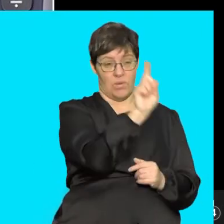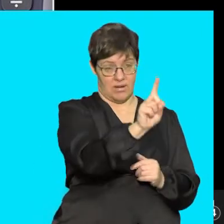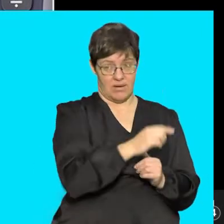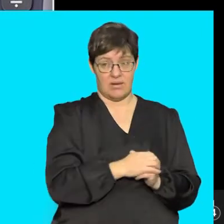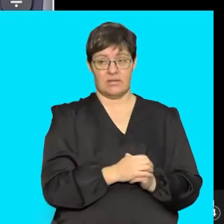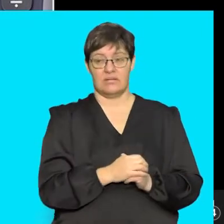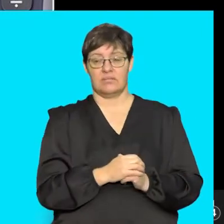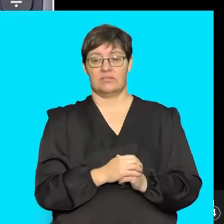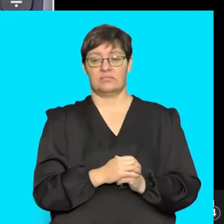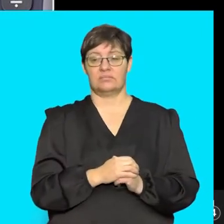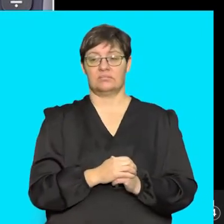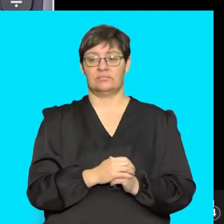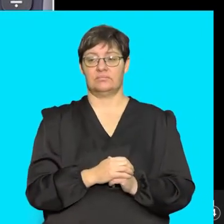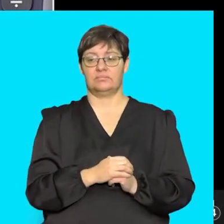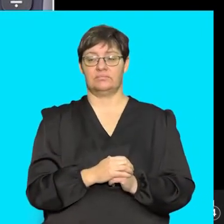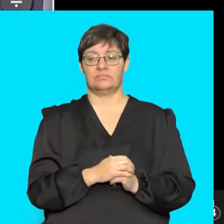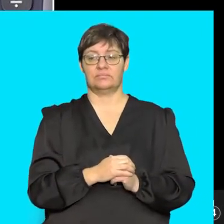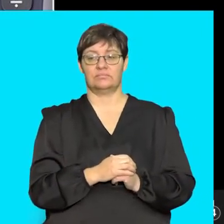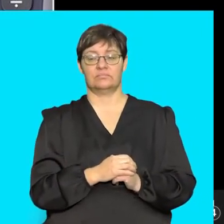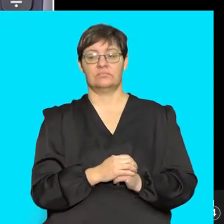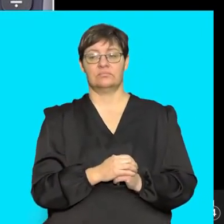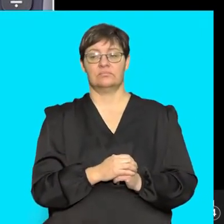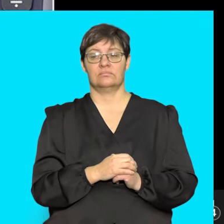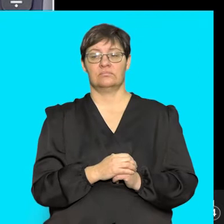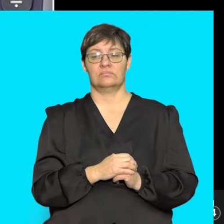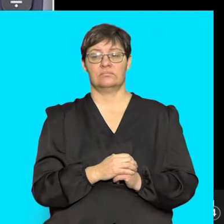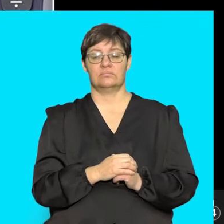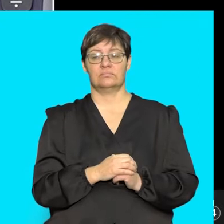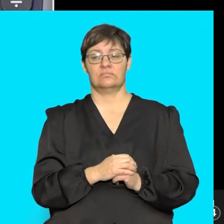select 1A. Are we together?